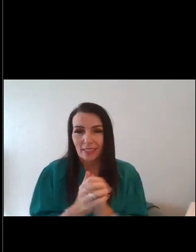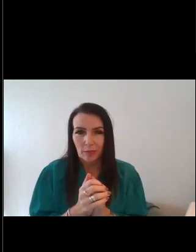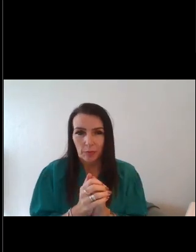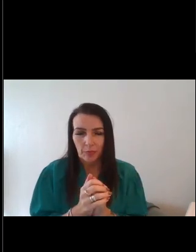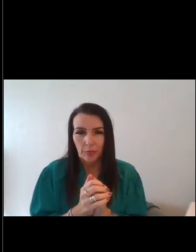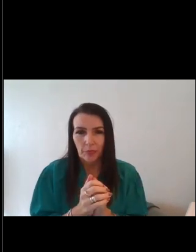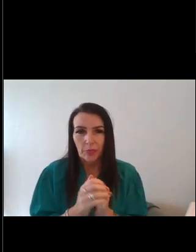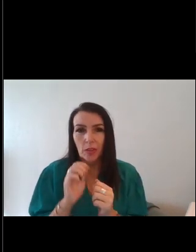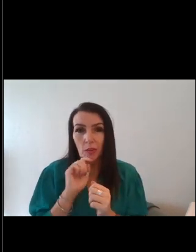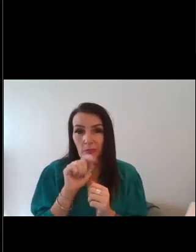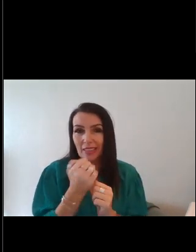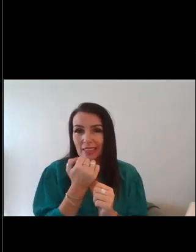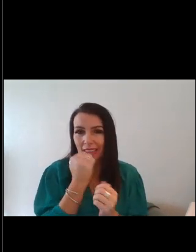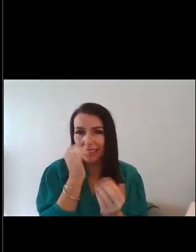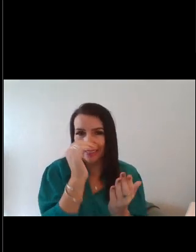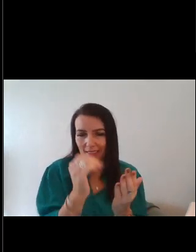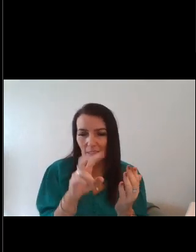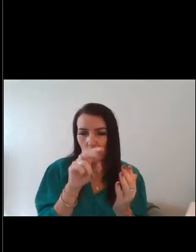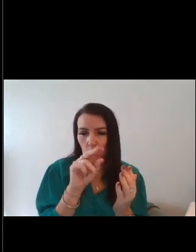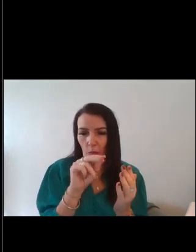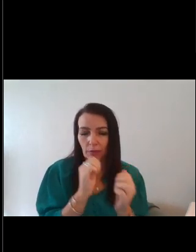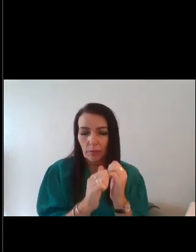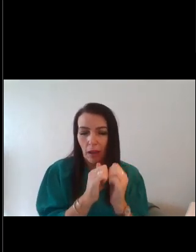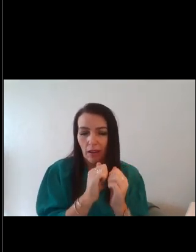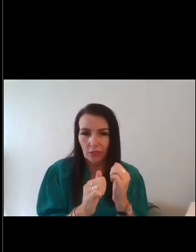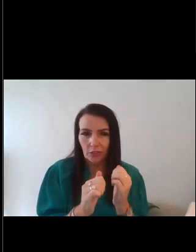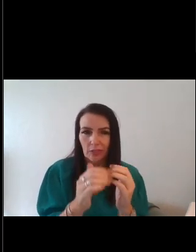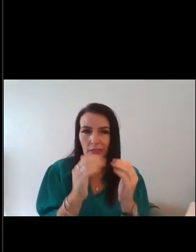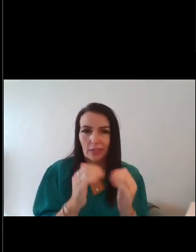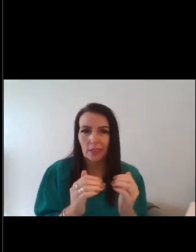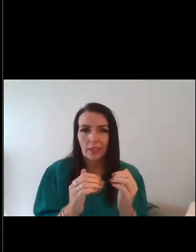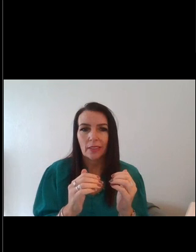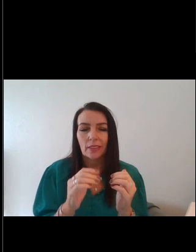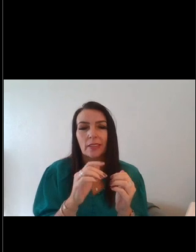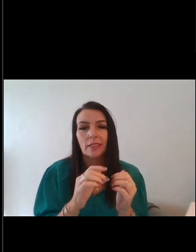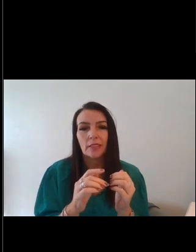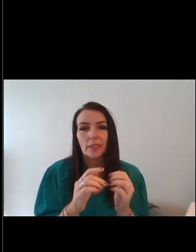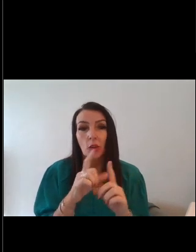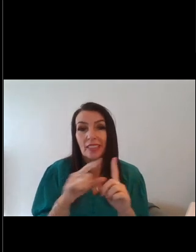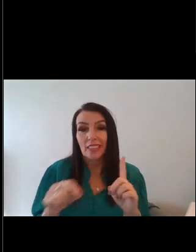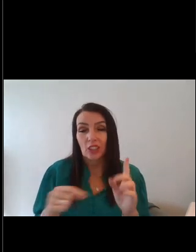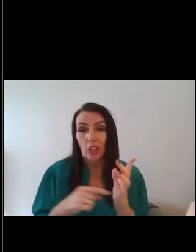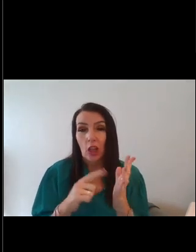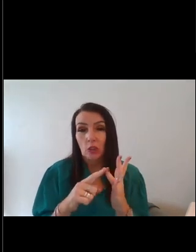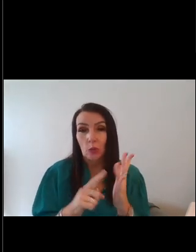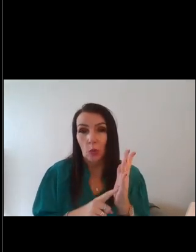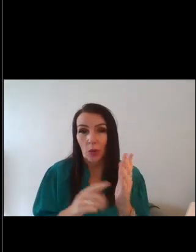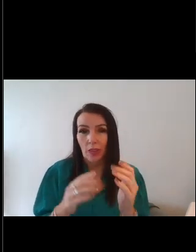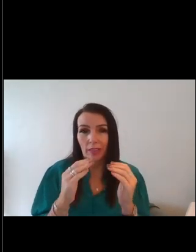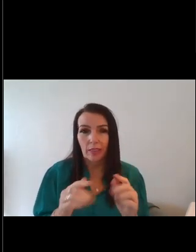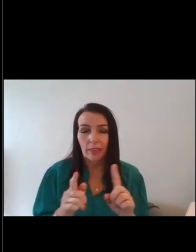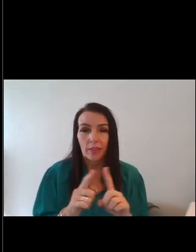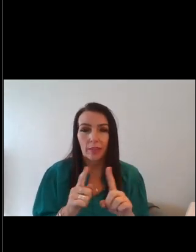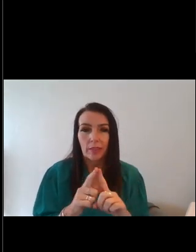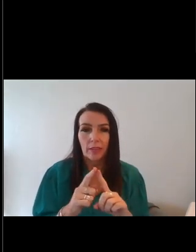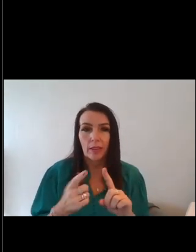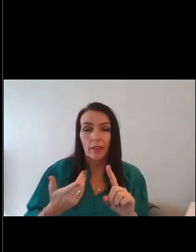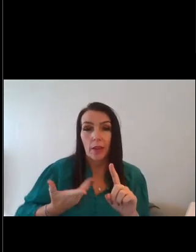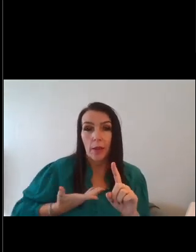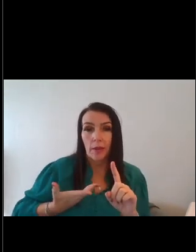our webinars happening on the 12th of March, HomeWise, our new digital tool. We're hosting a dedicated session for